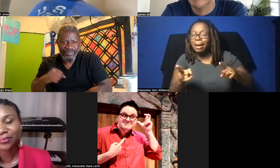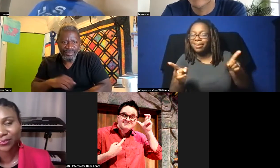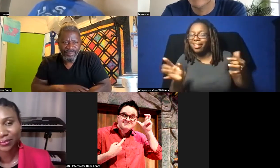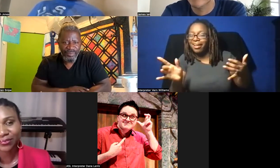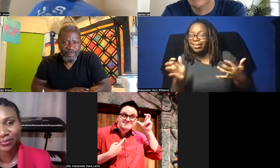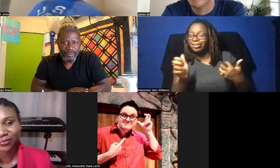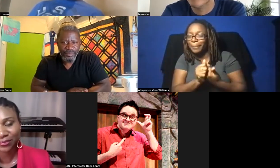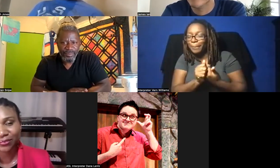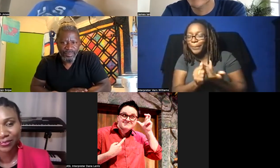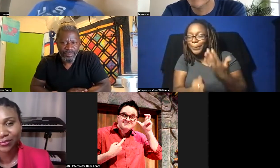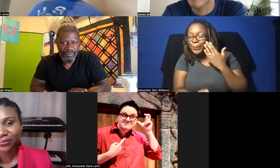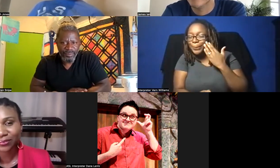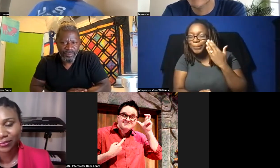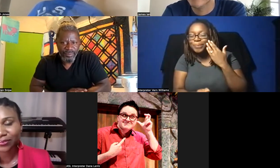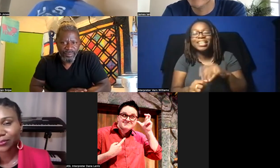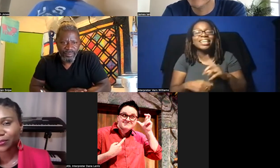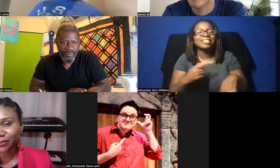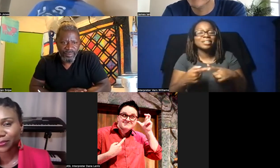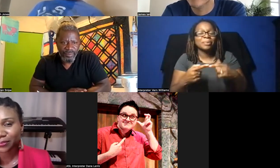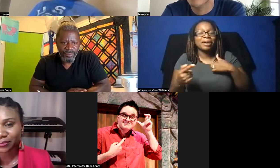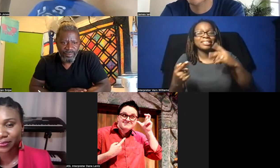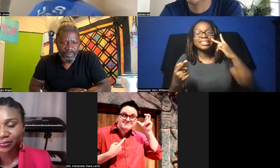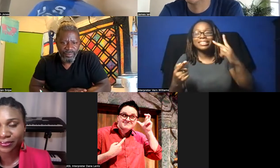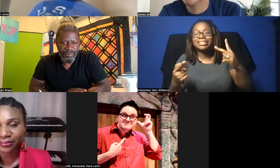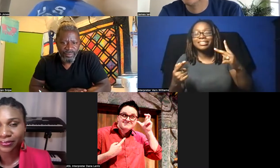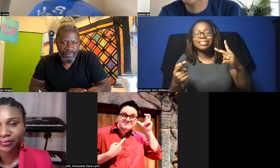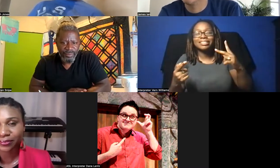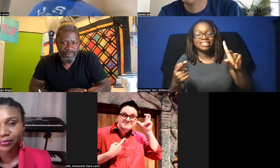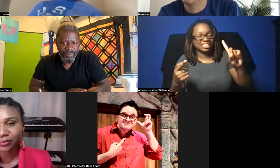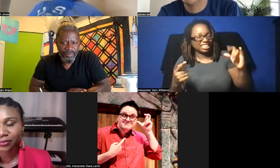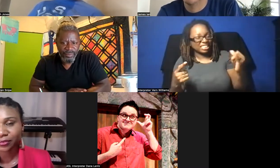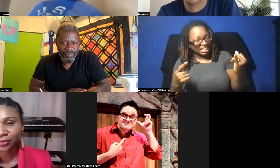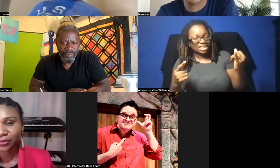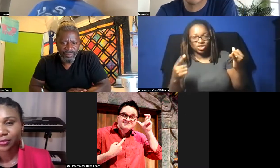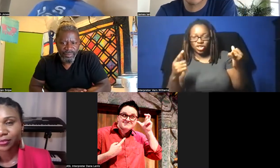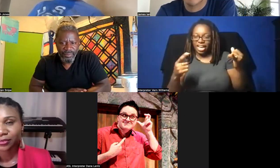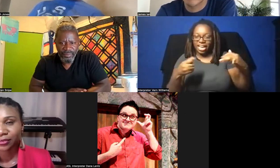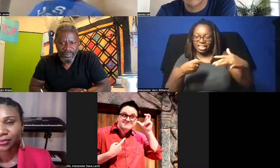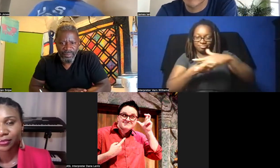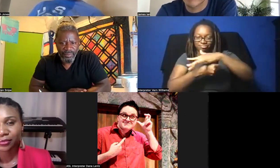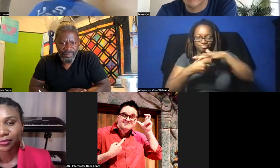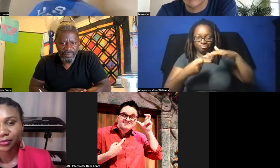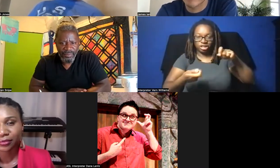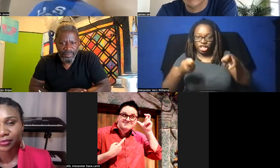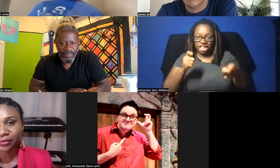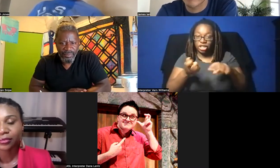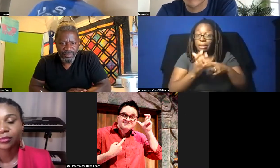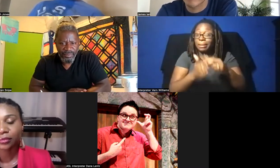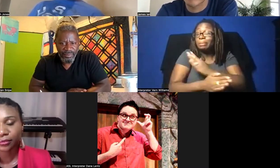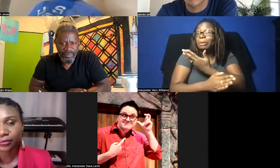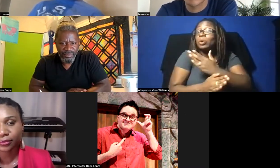So, when I see the DJ scene changing, I'm noticing a change in the music that we're playing.